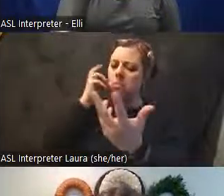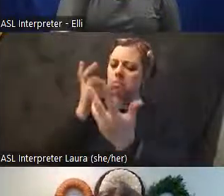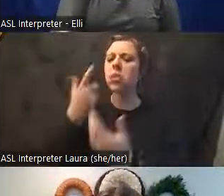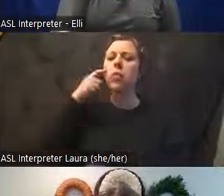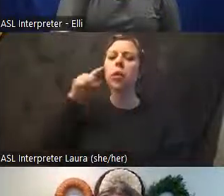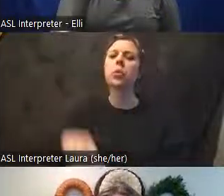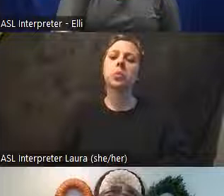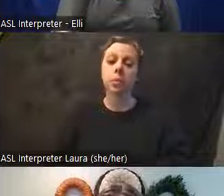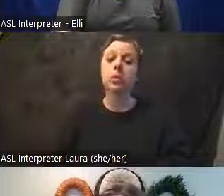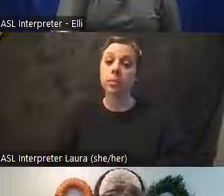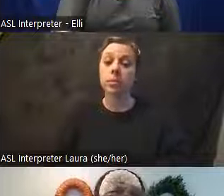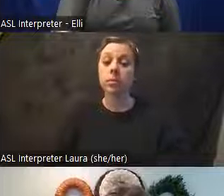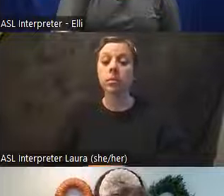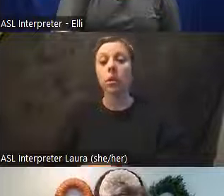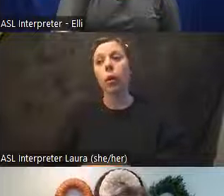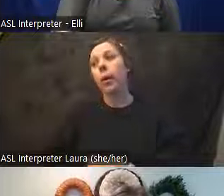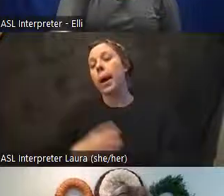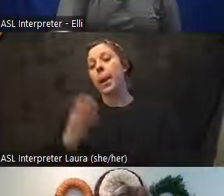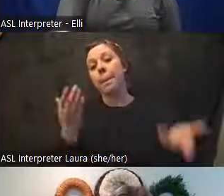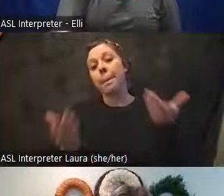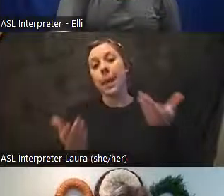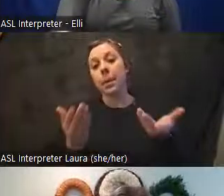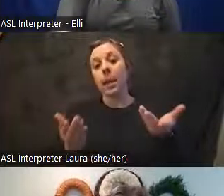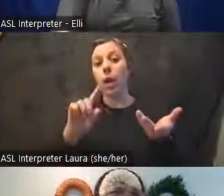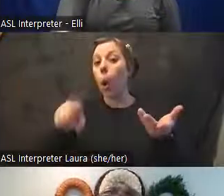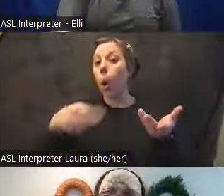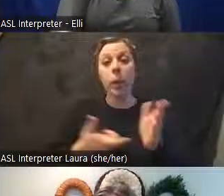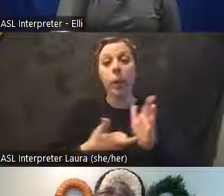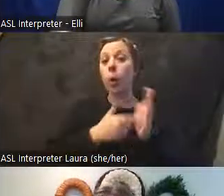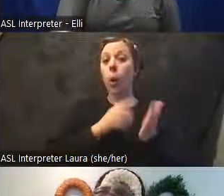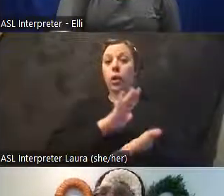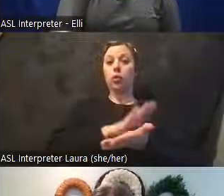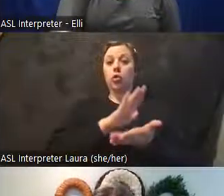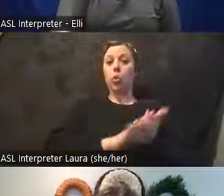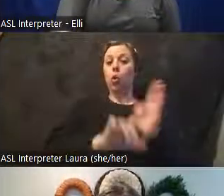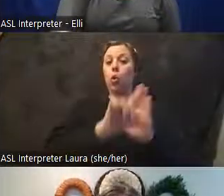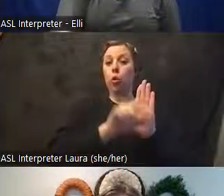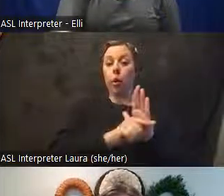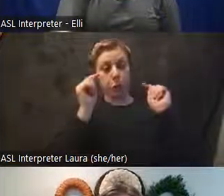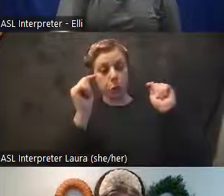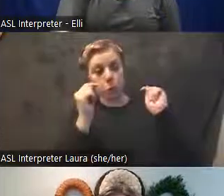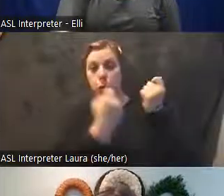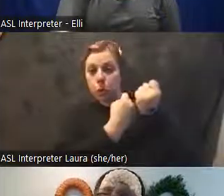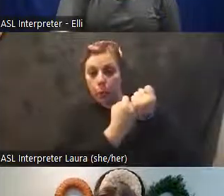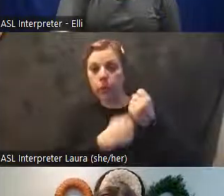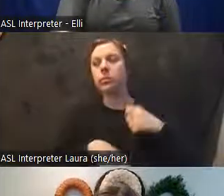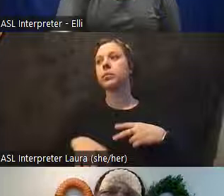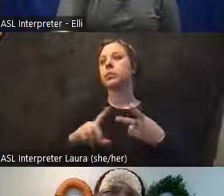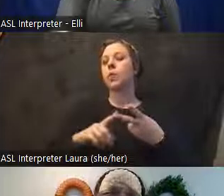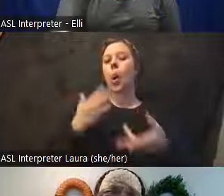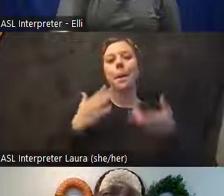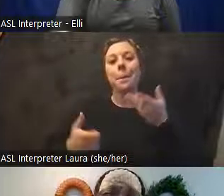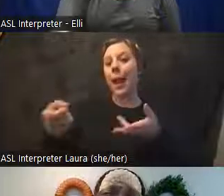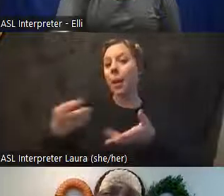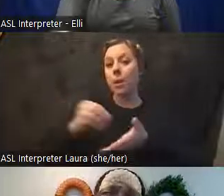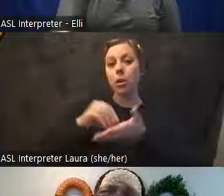them. So maybe that is just academic support. Maybe that is handoff to